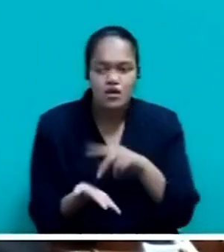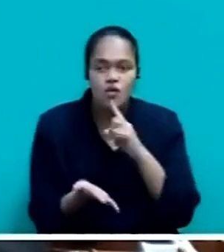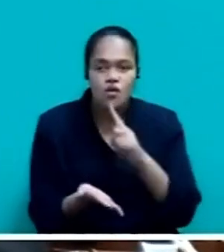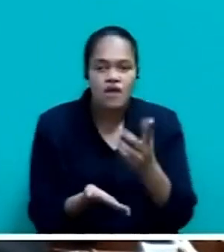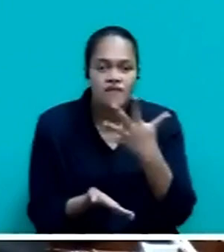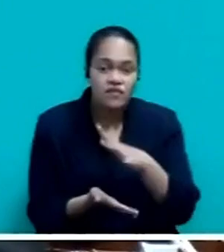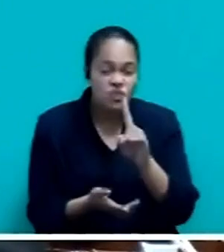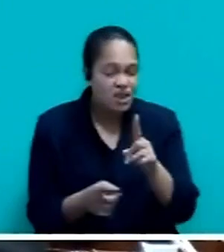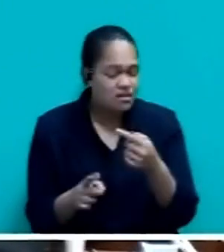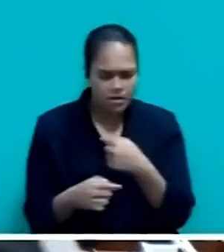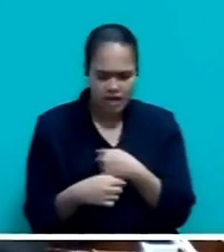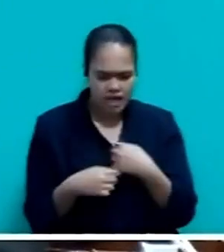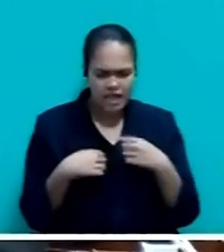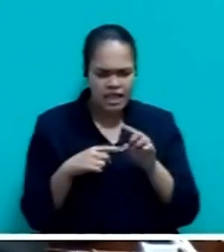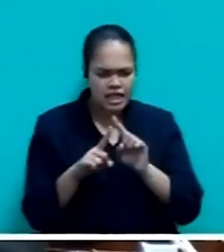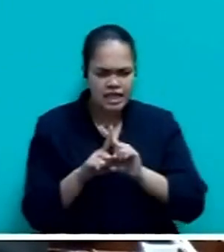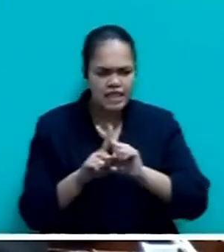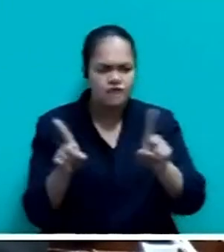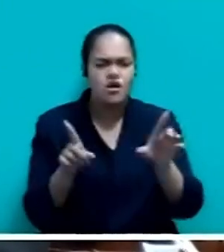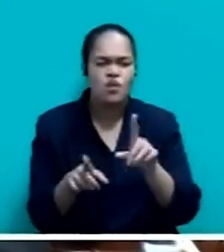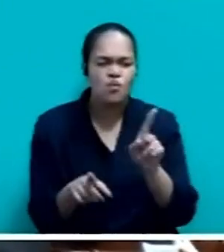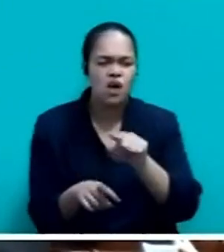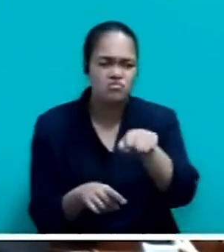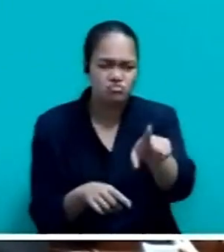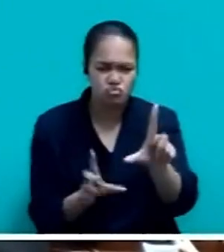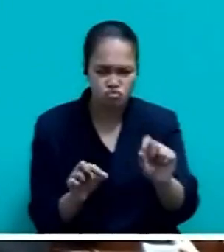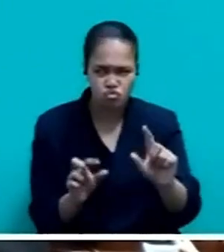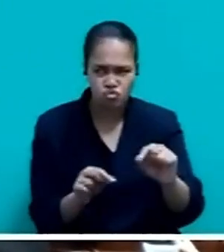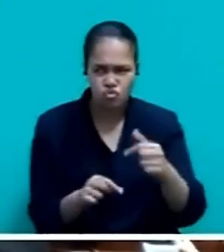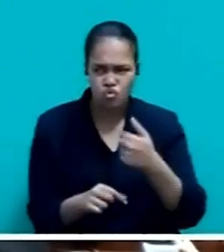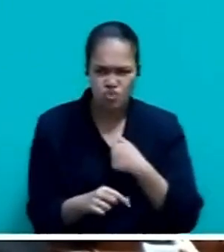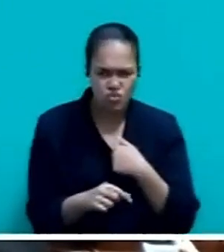they used to do. No consultation at all.